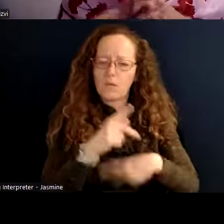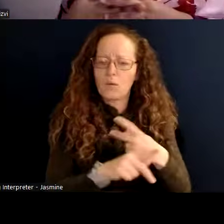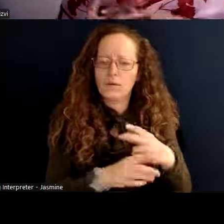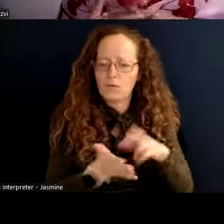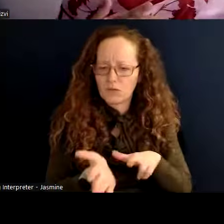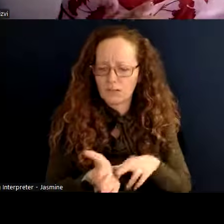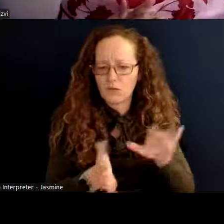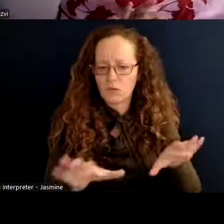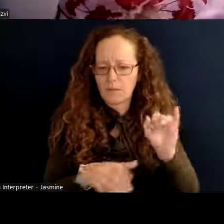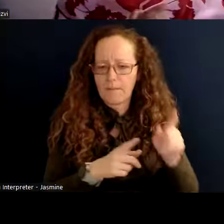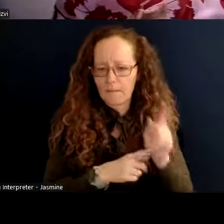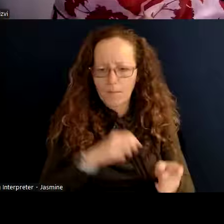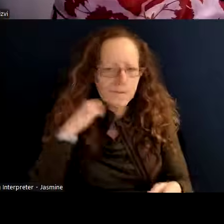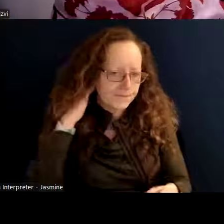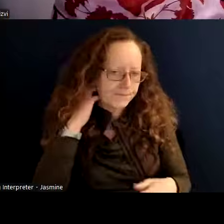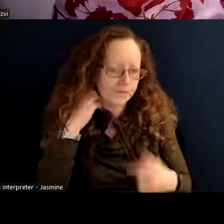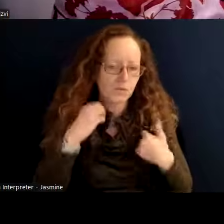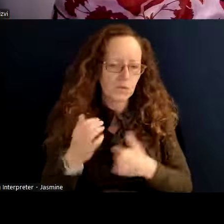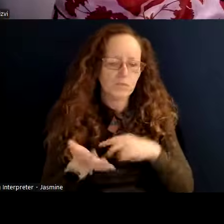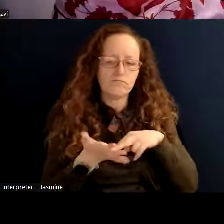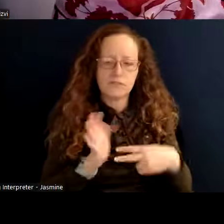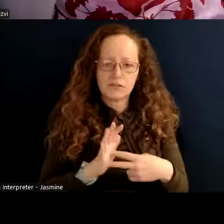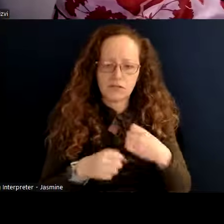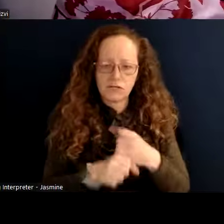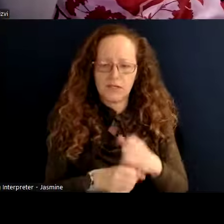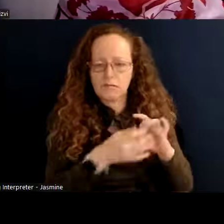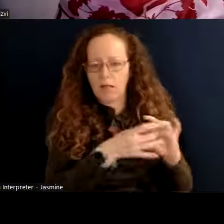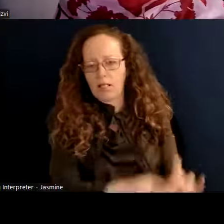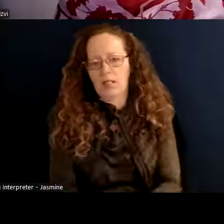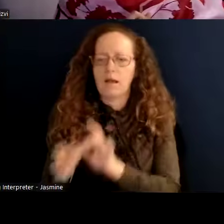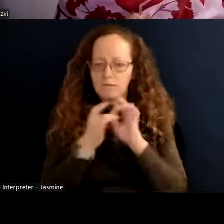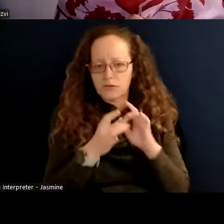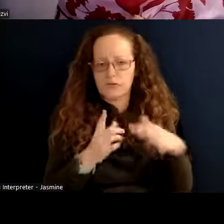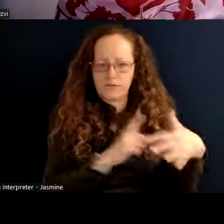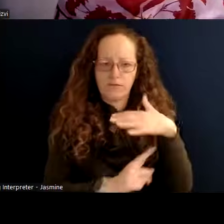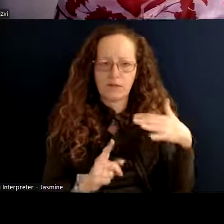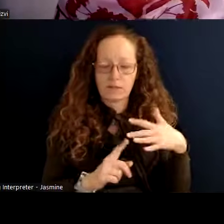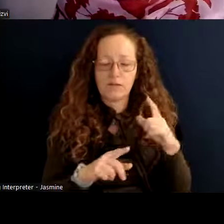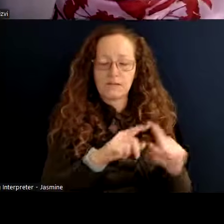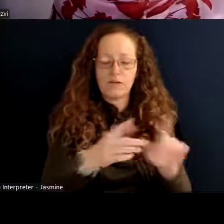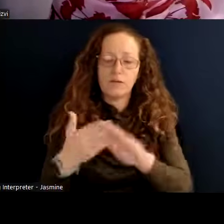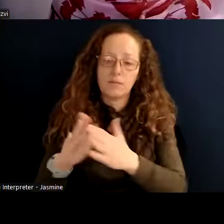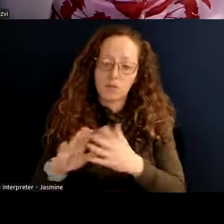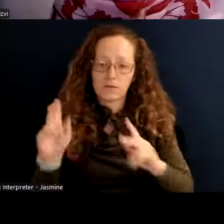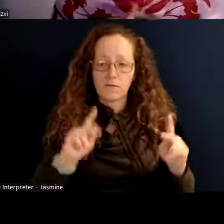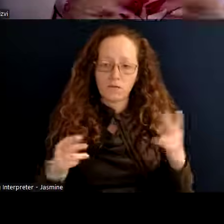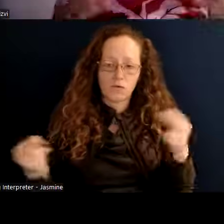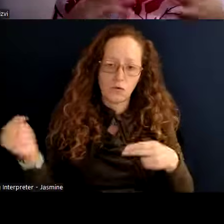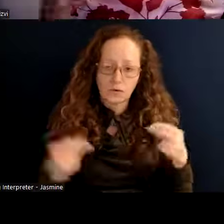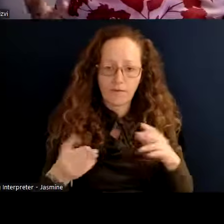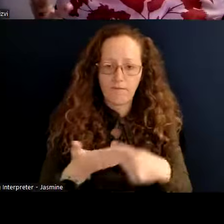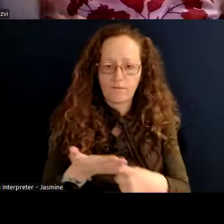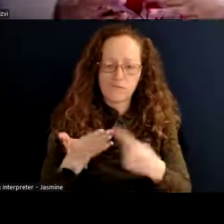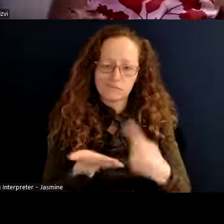We intentionally create collaborative environments where communities of folks can join in on the conversations and talk about the site and significance.